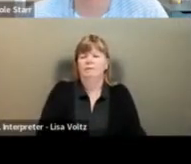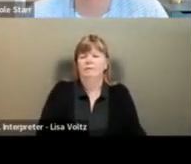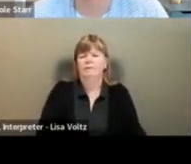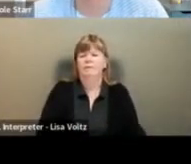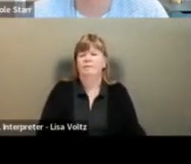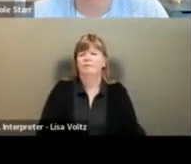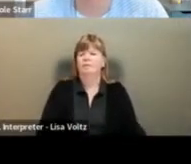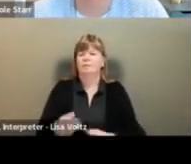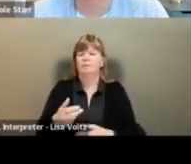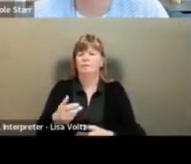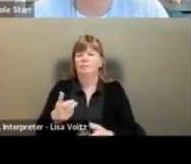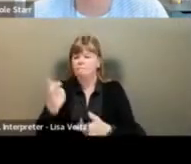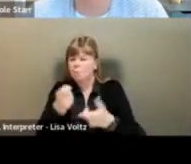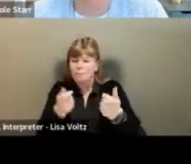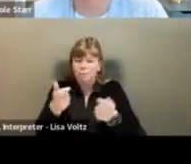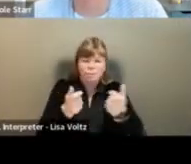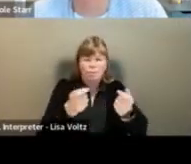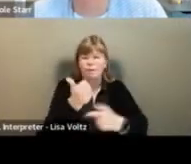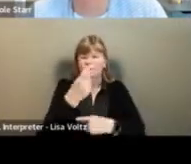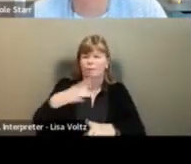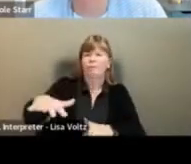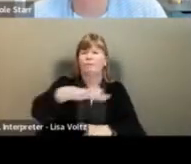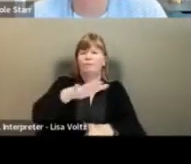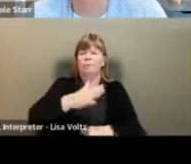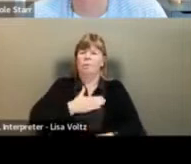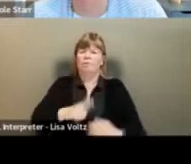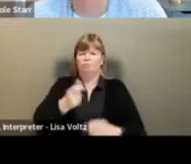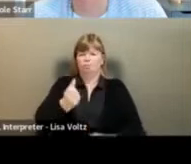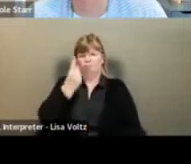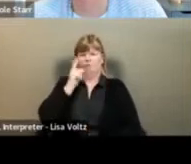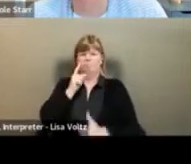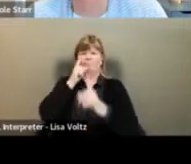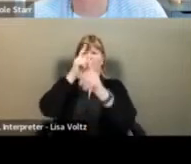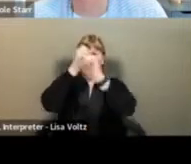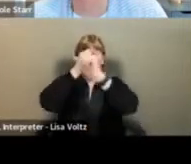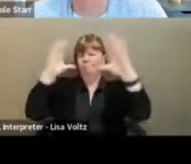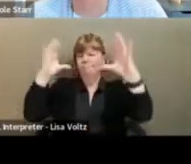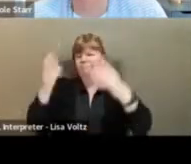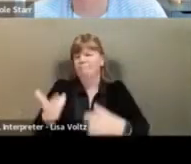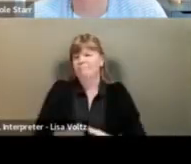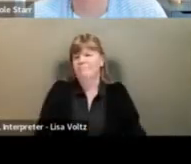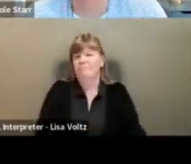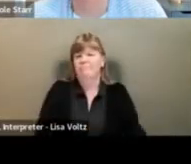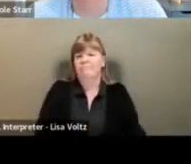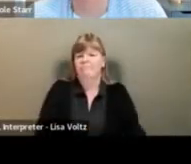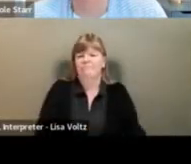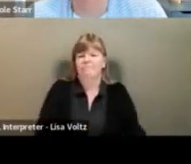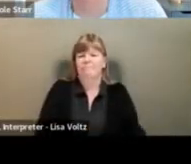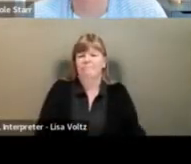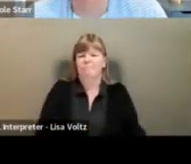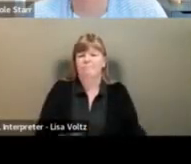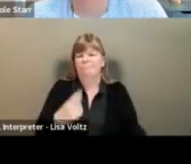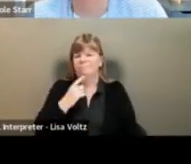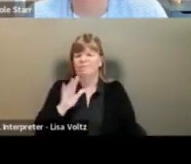bring in anybody that is willing to understand what the mission is, that they leave their personal agenda